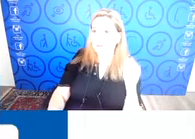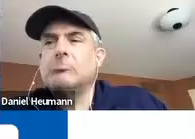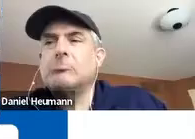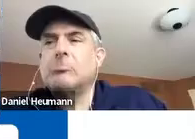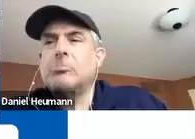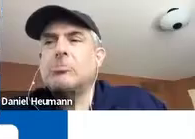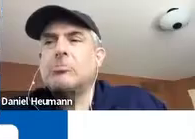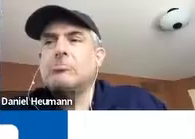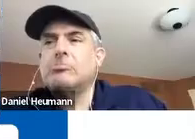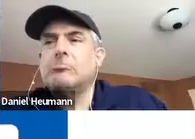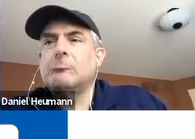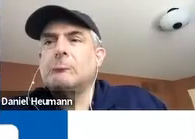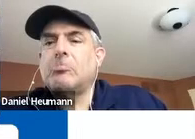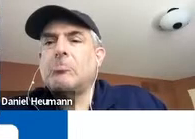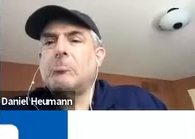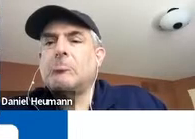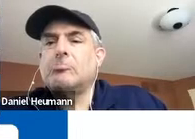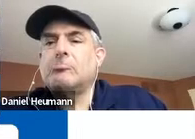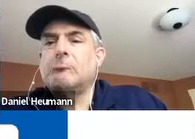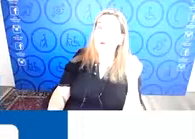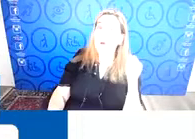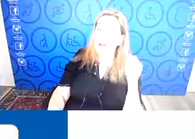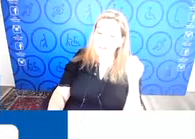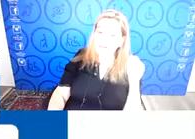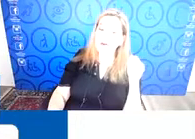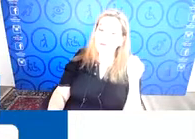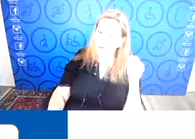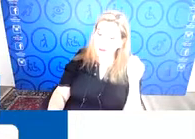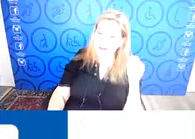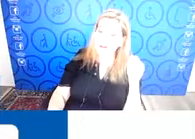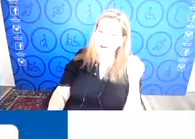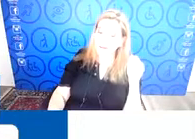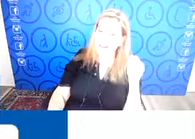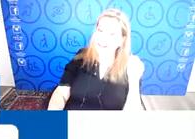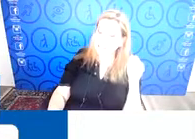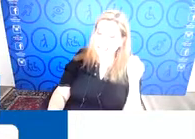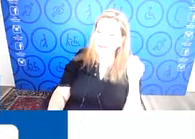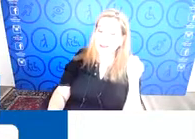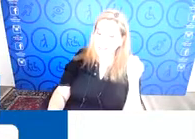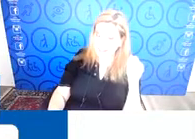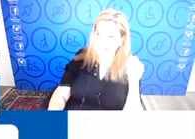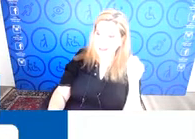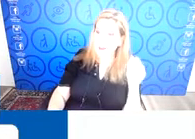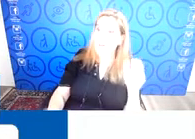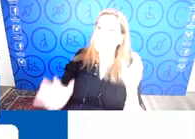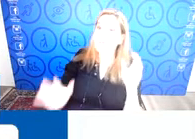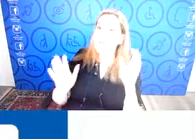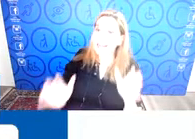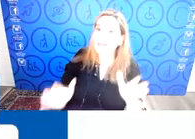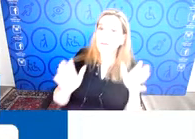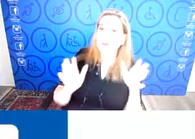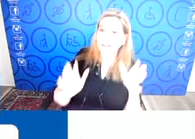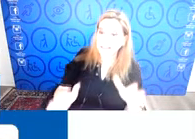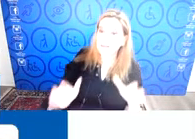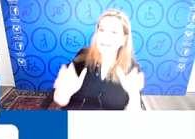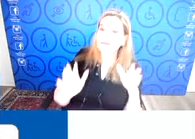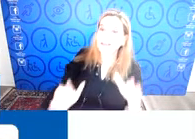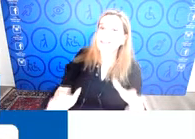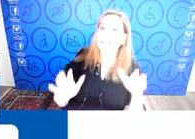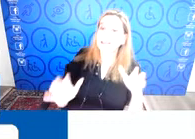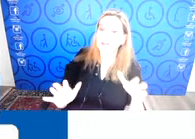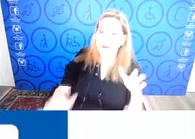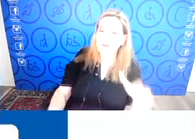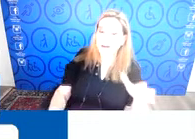a privilege to work with you guys. If it wasn't for the Corona COVID-19 crisis, many of the participants